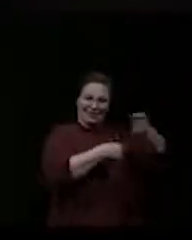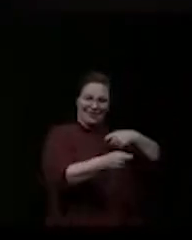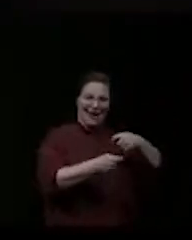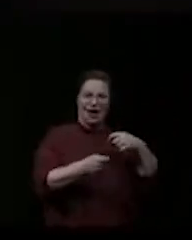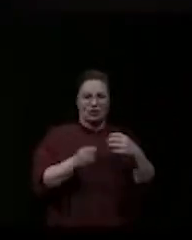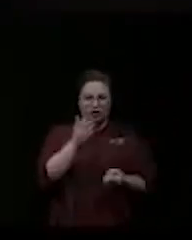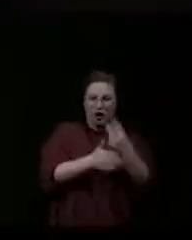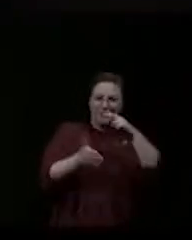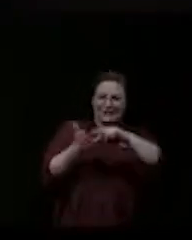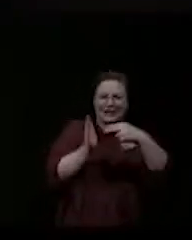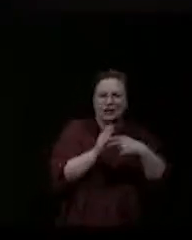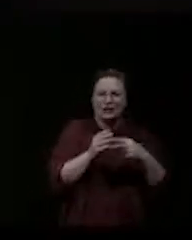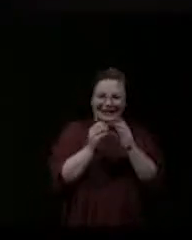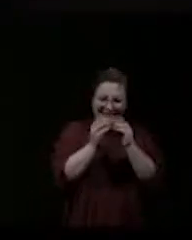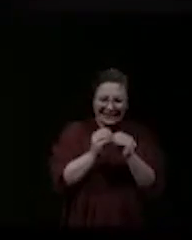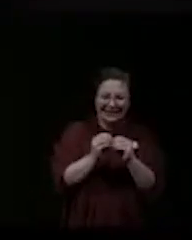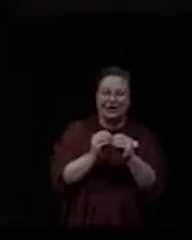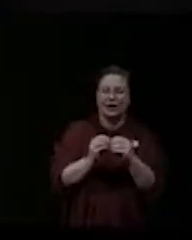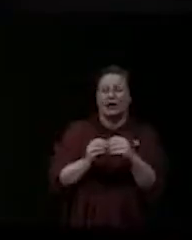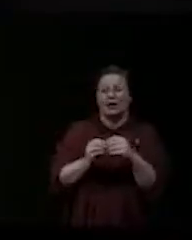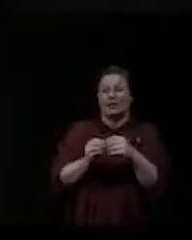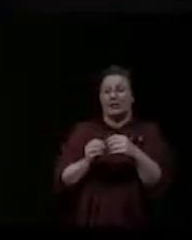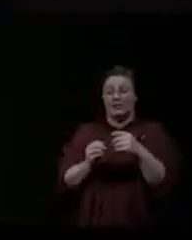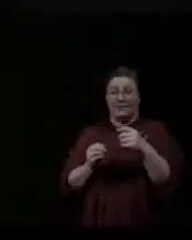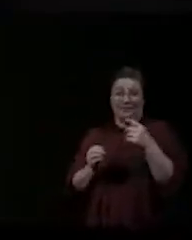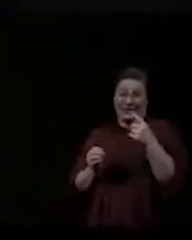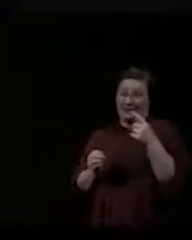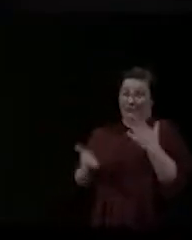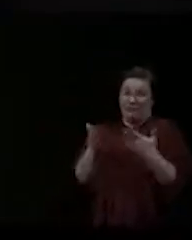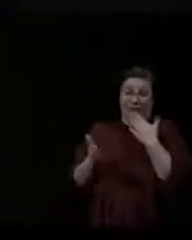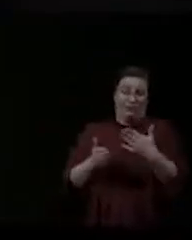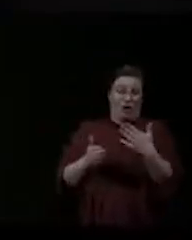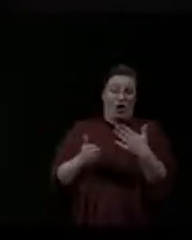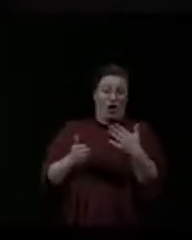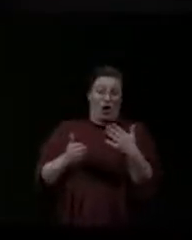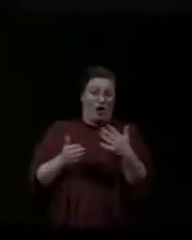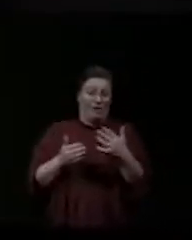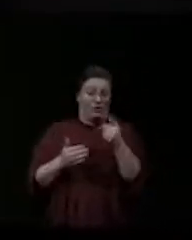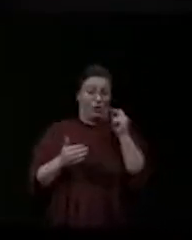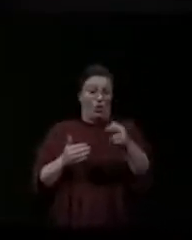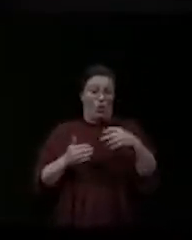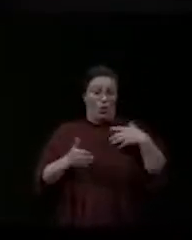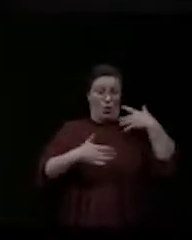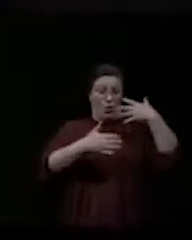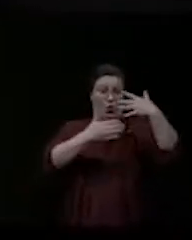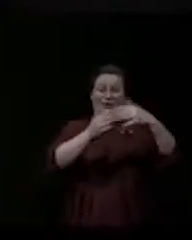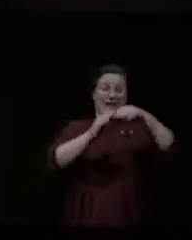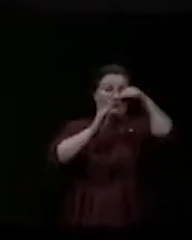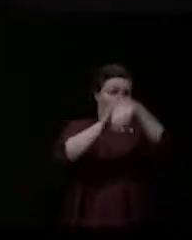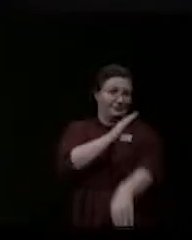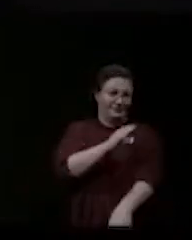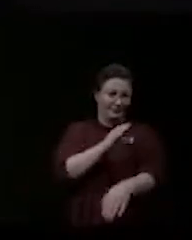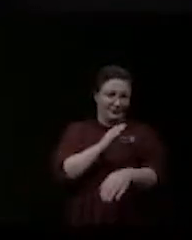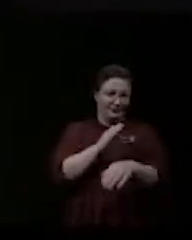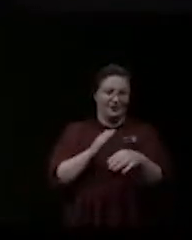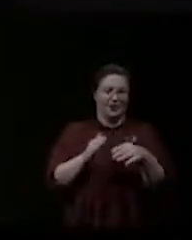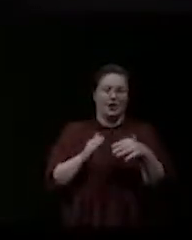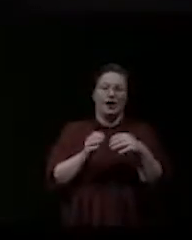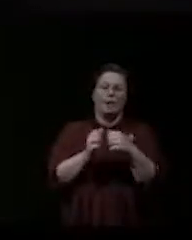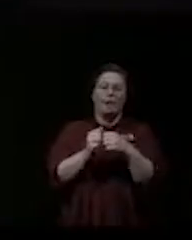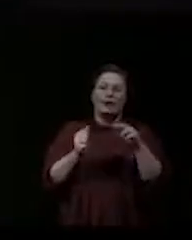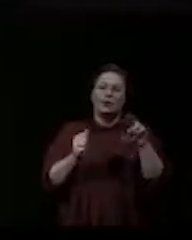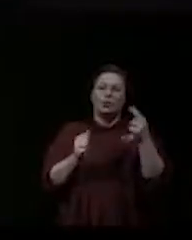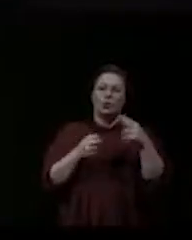it went down, like, it was really good when it started for a few years, and then it went kaput. But now it